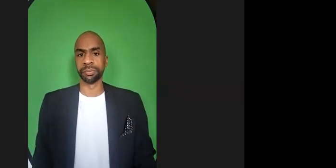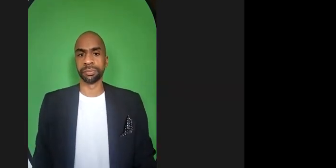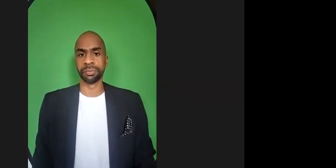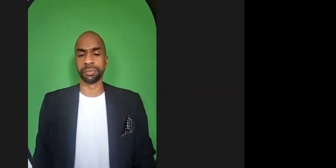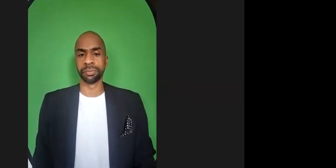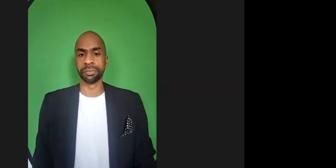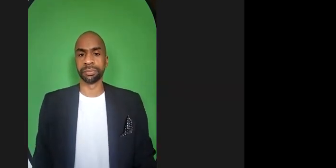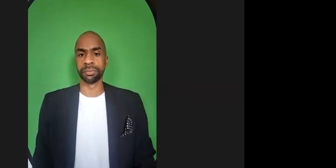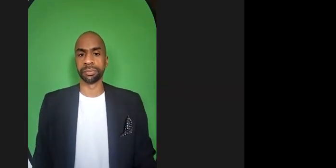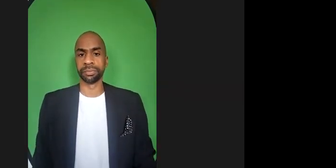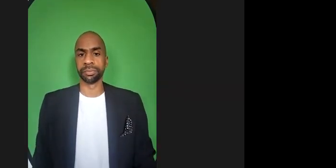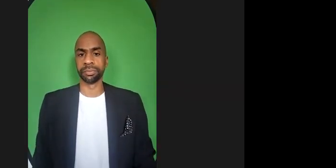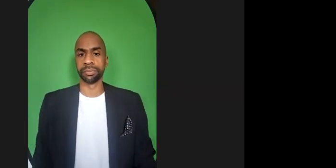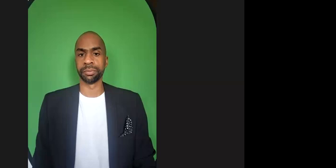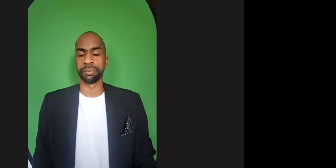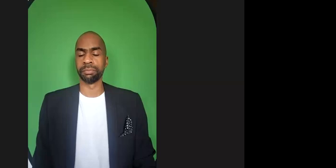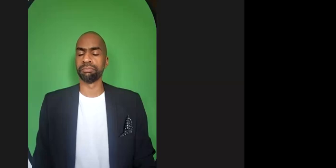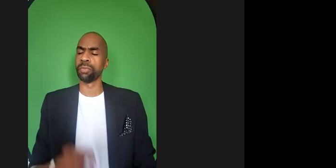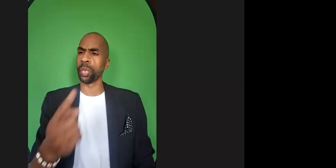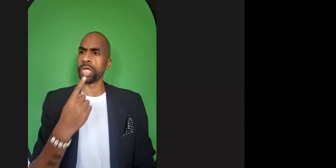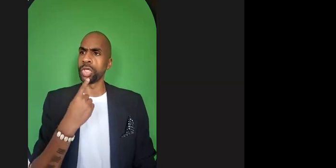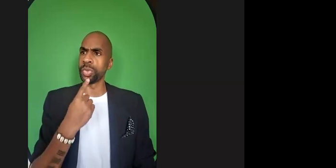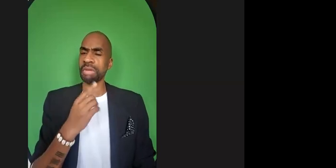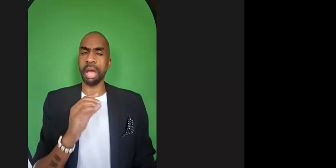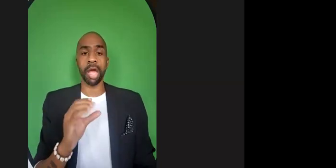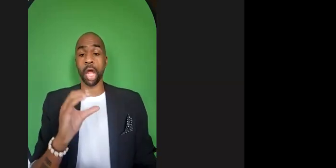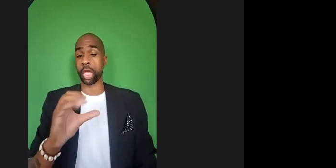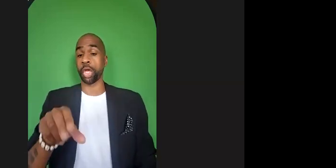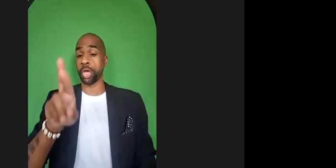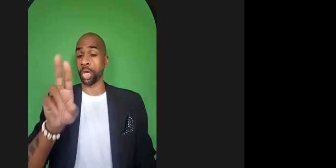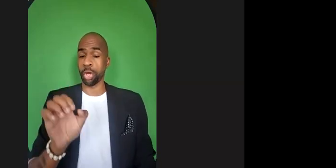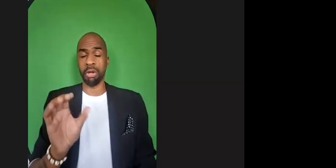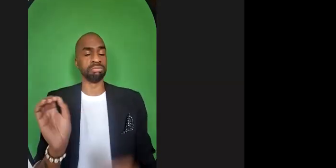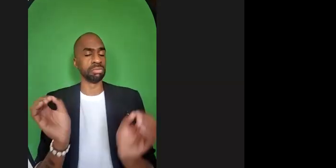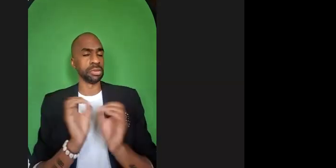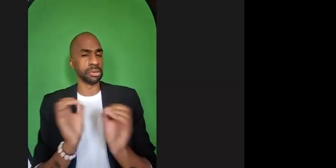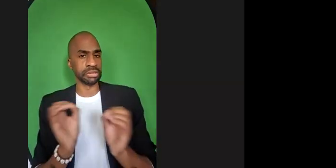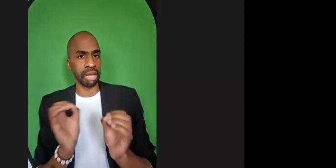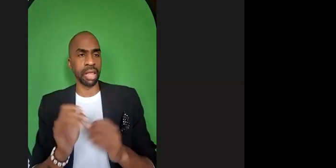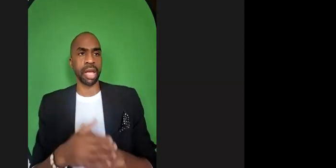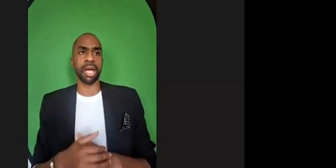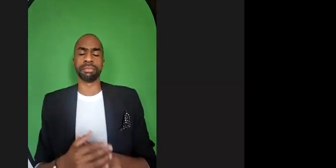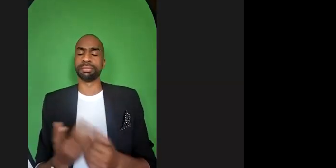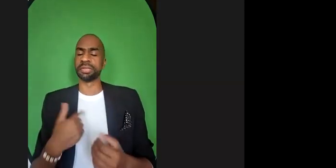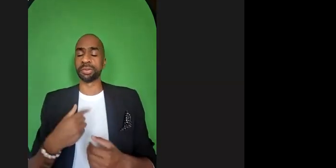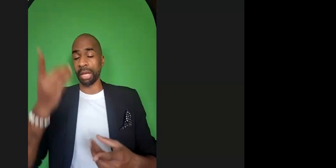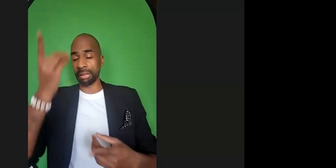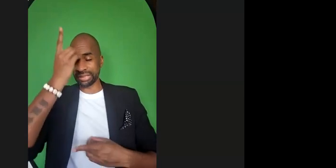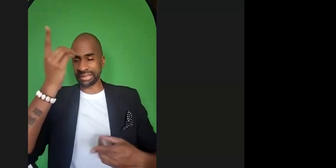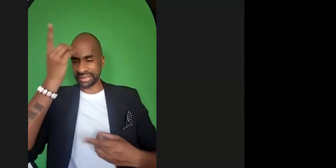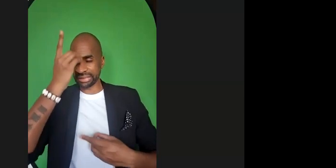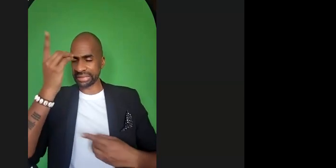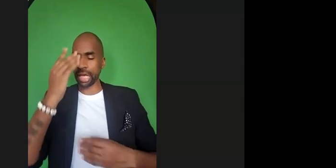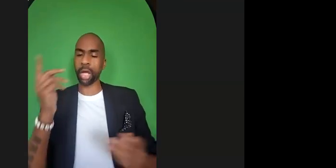But as you've mentioned, there's no cure. This is a progressive disease. It will end in death. So all of these